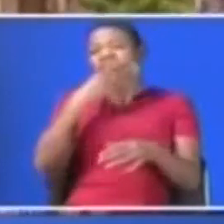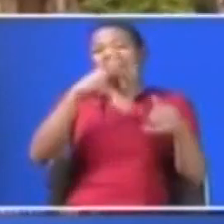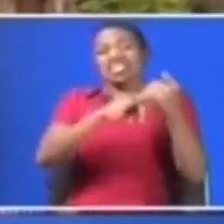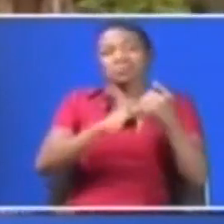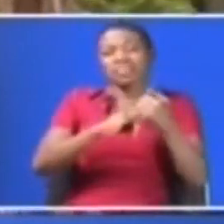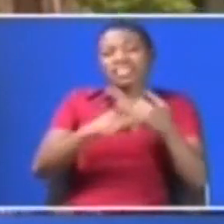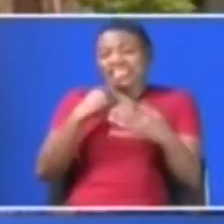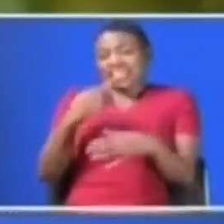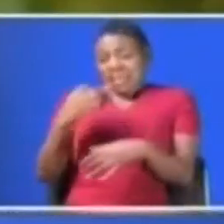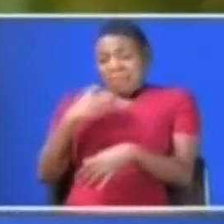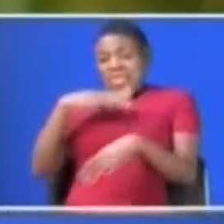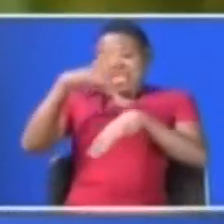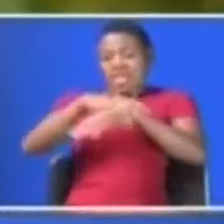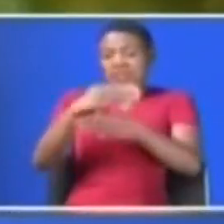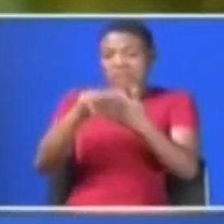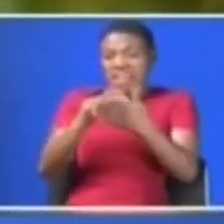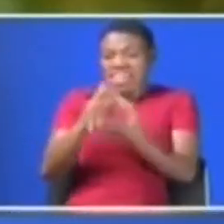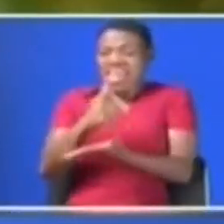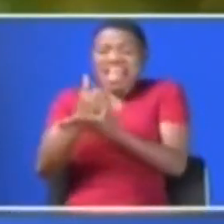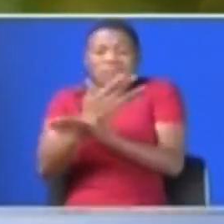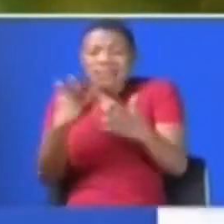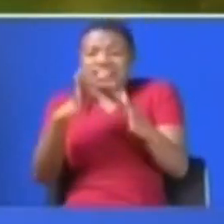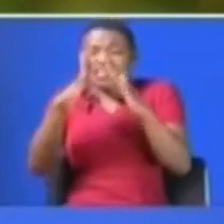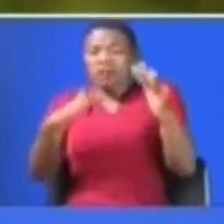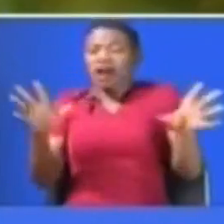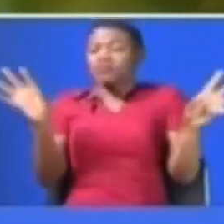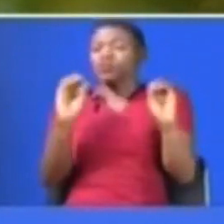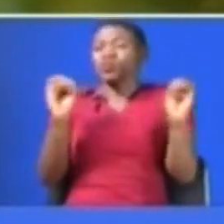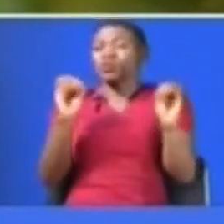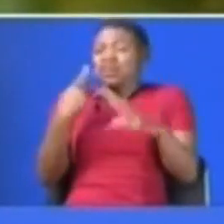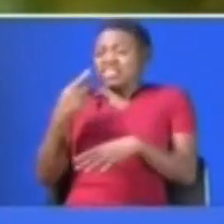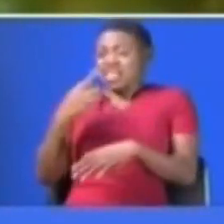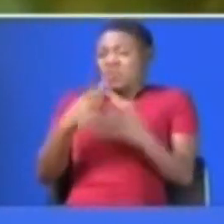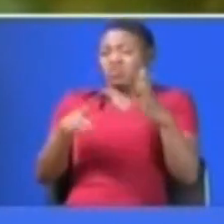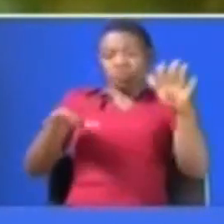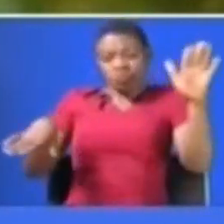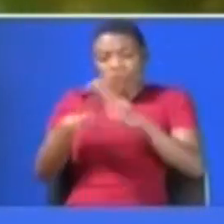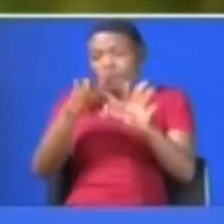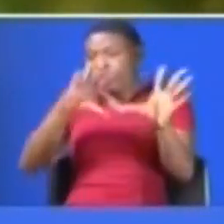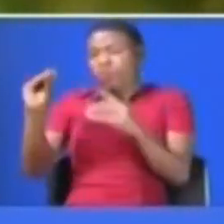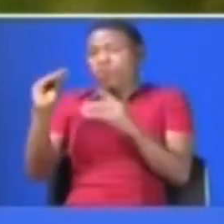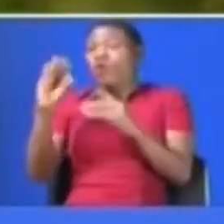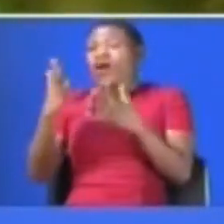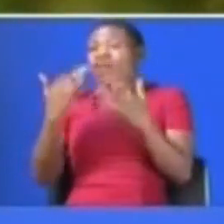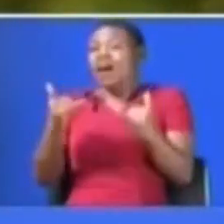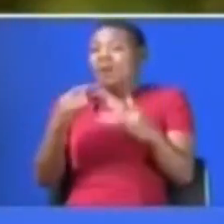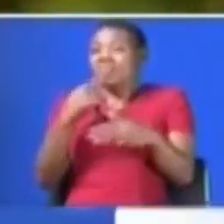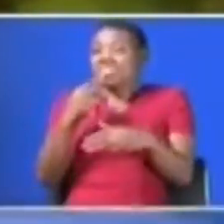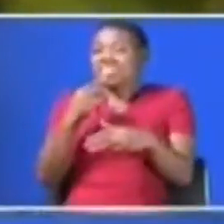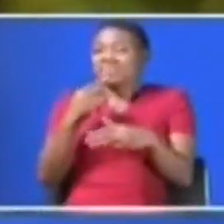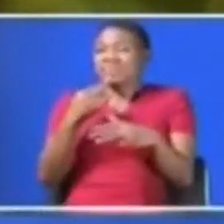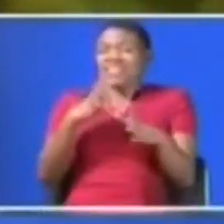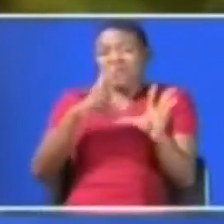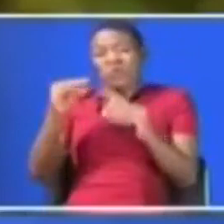mimi ninapata mshahara, sisaidi chochote kwa nyumba. Sasa akaniambia ondoka. Nikacharibu kukwama, nikifika kwa